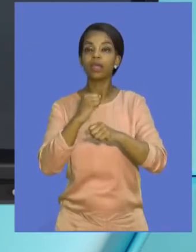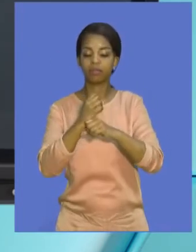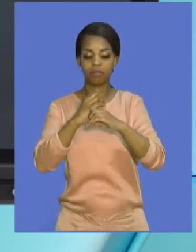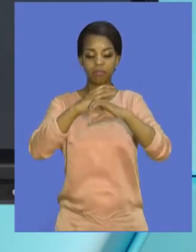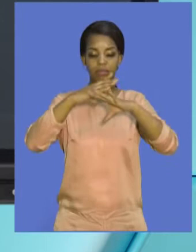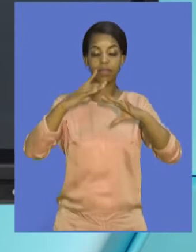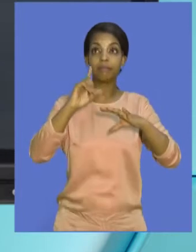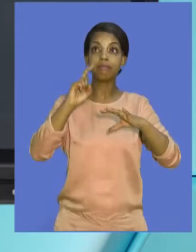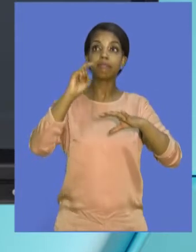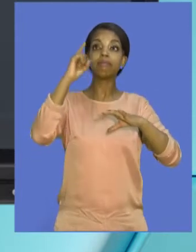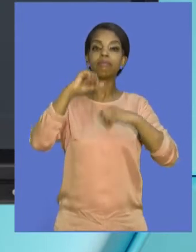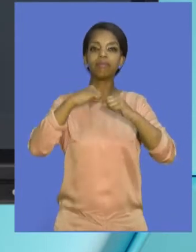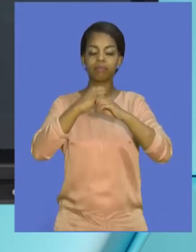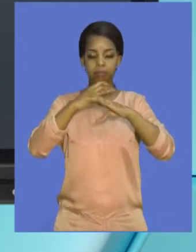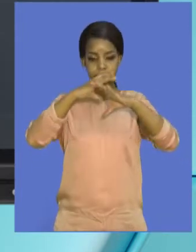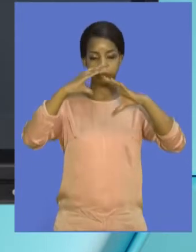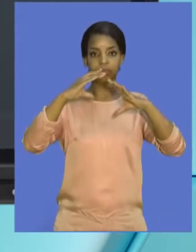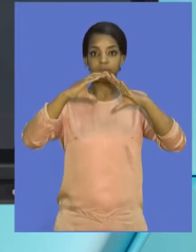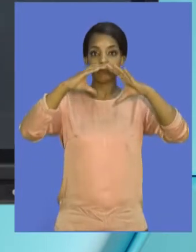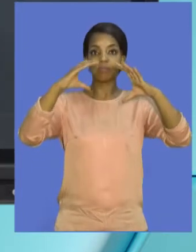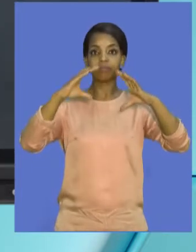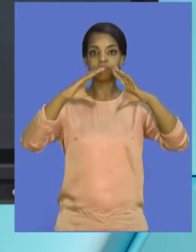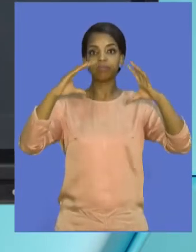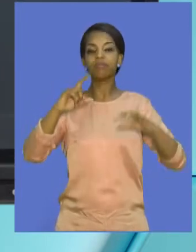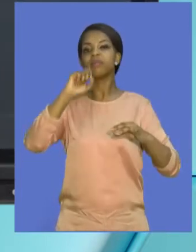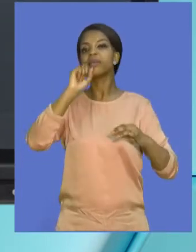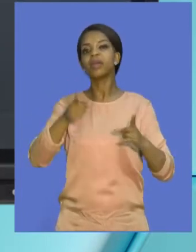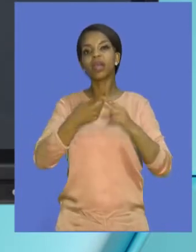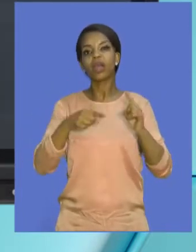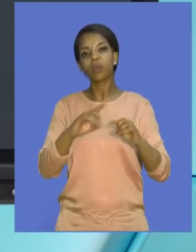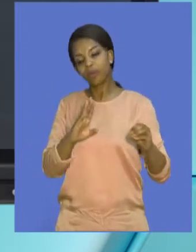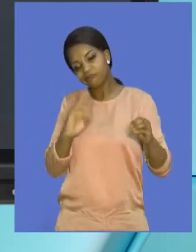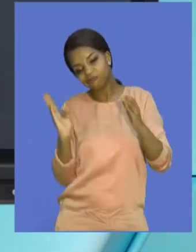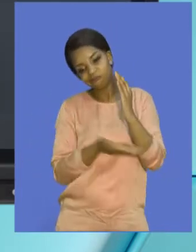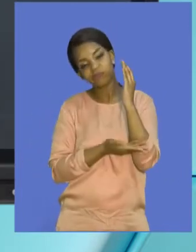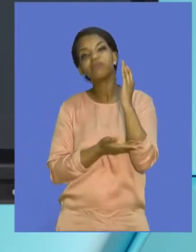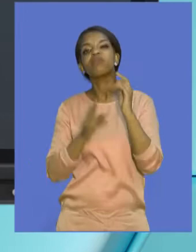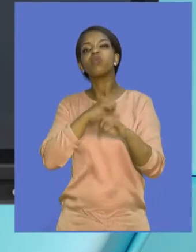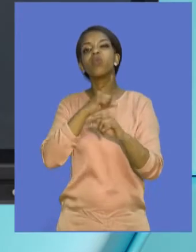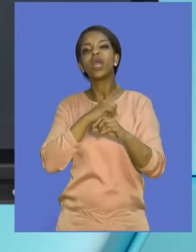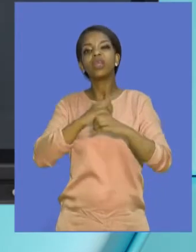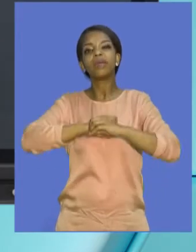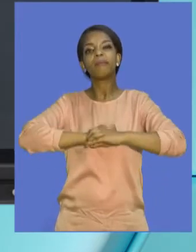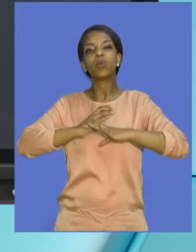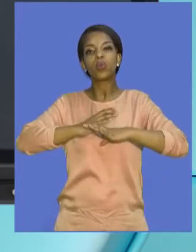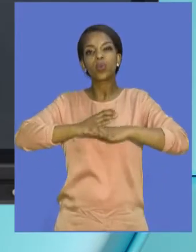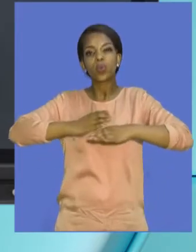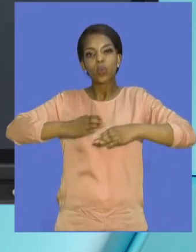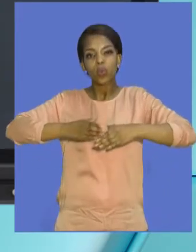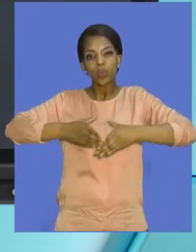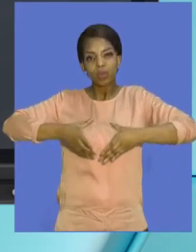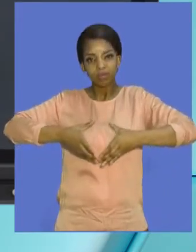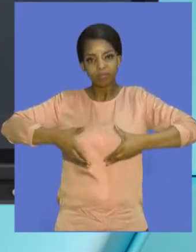Hence, we always just cut it now and again. So this is one also example of what growth would actually